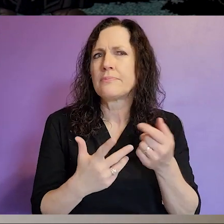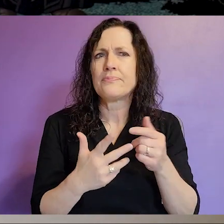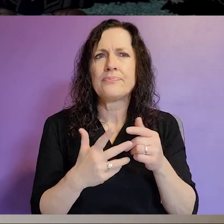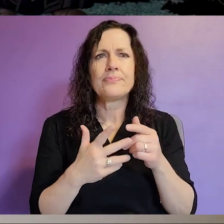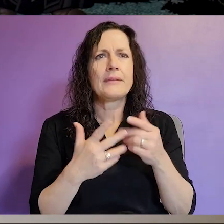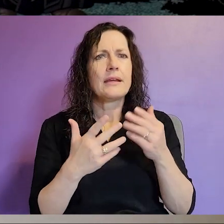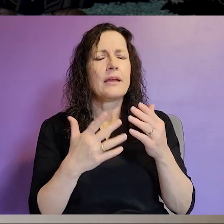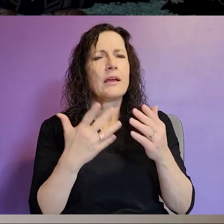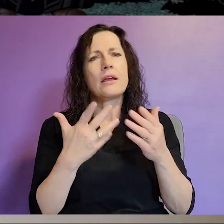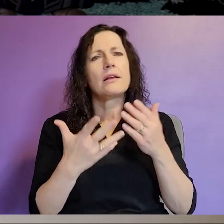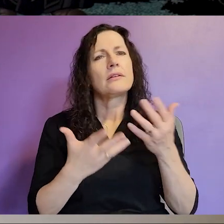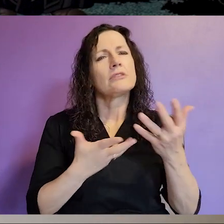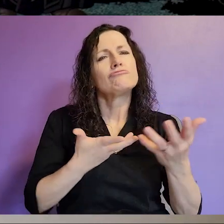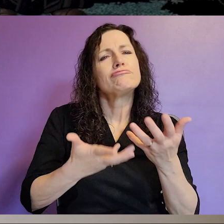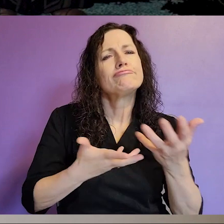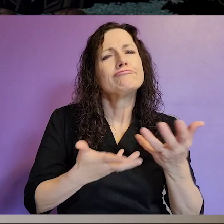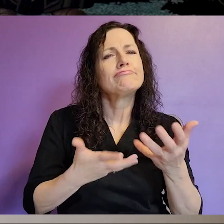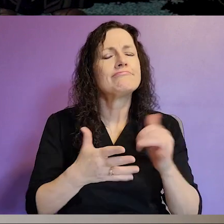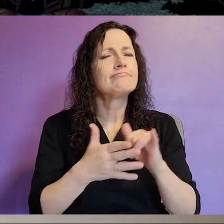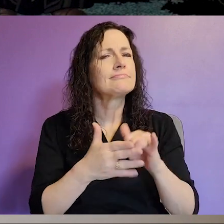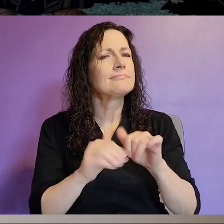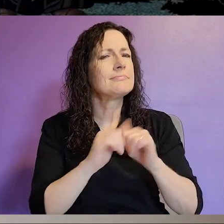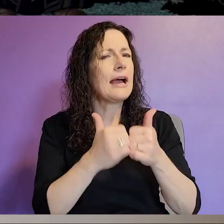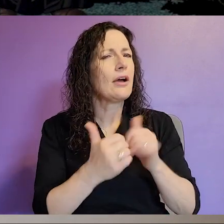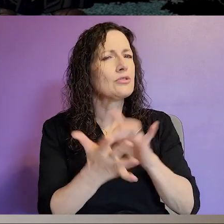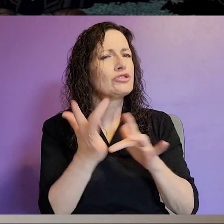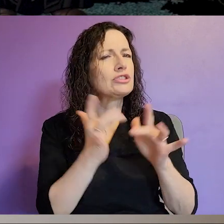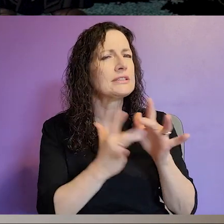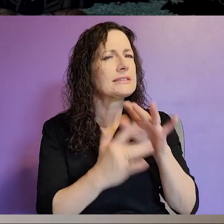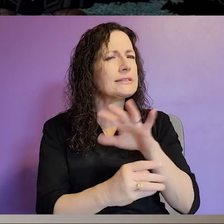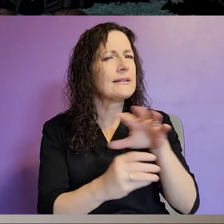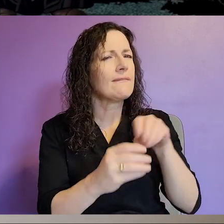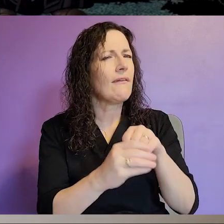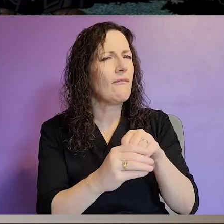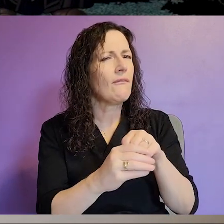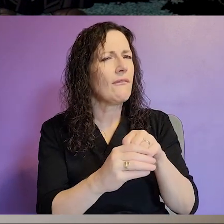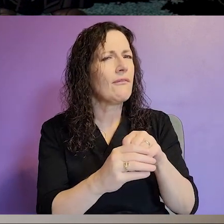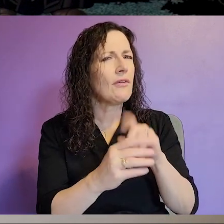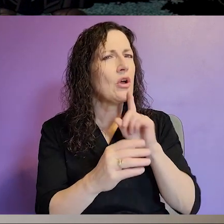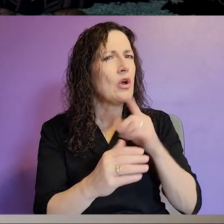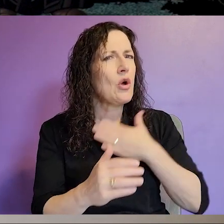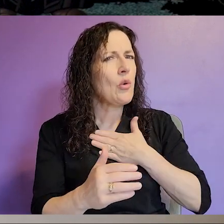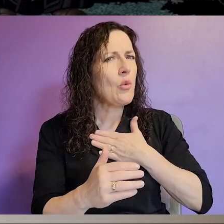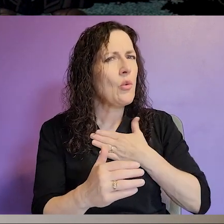bit sharing the way Jesus is,